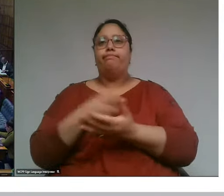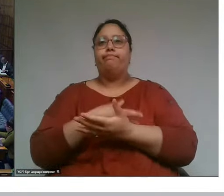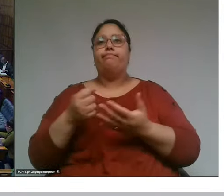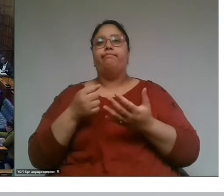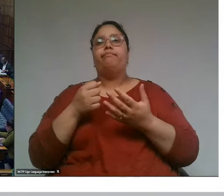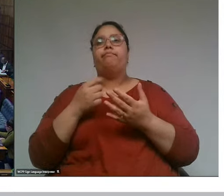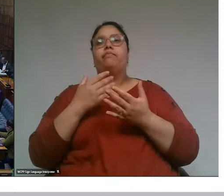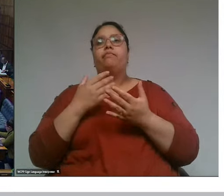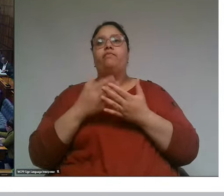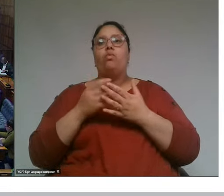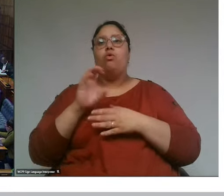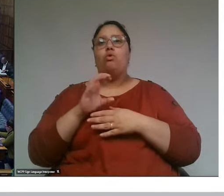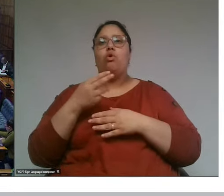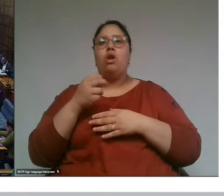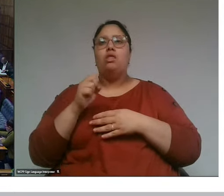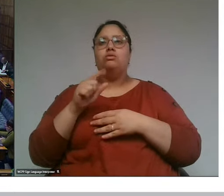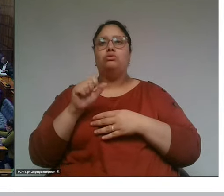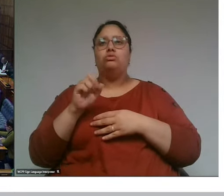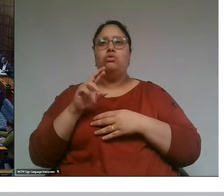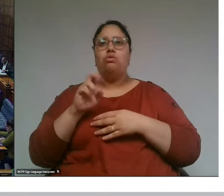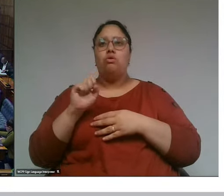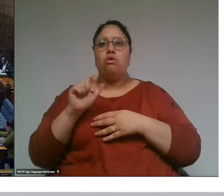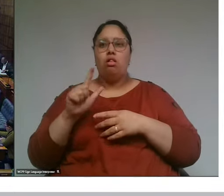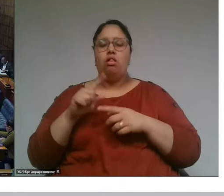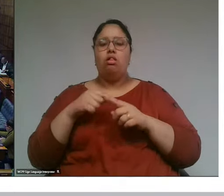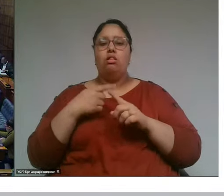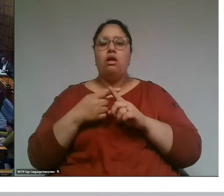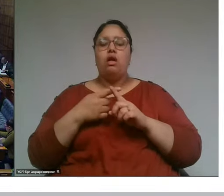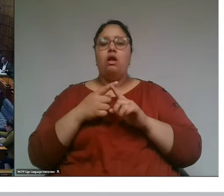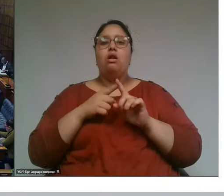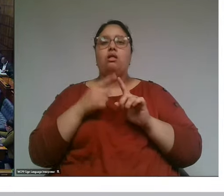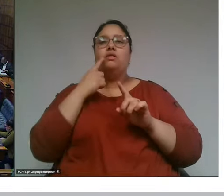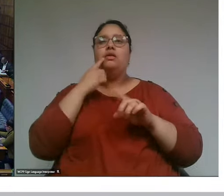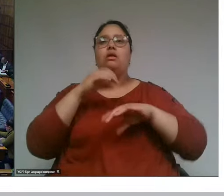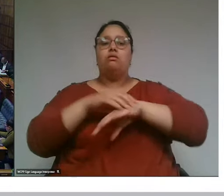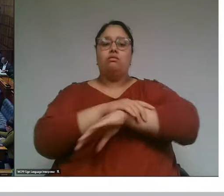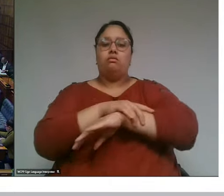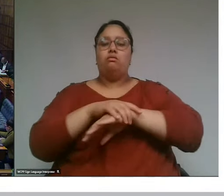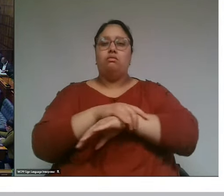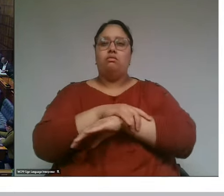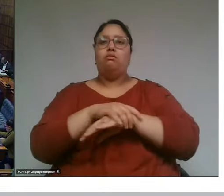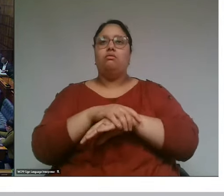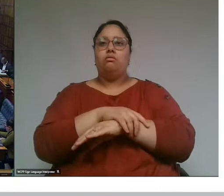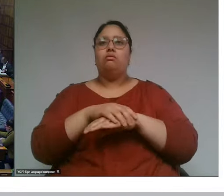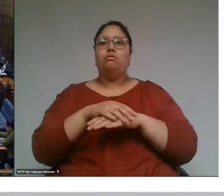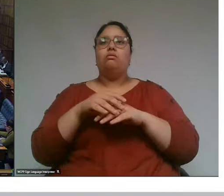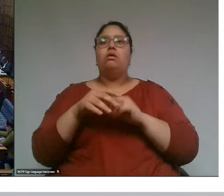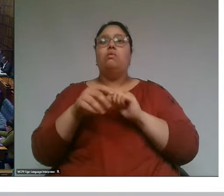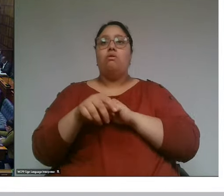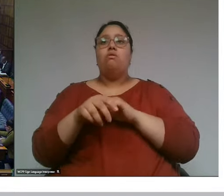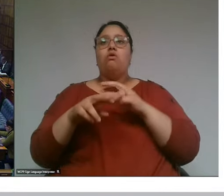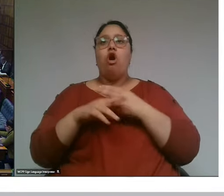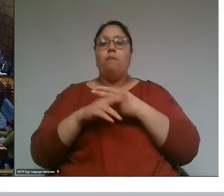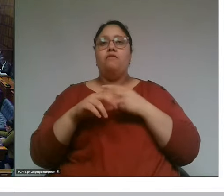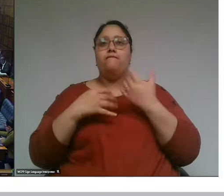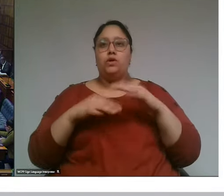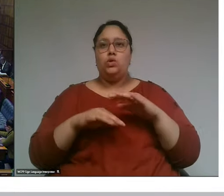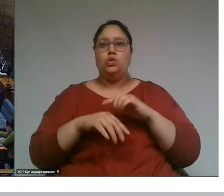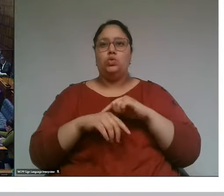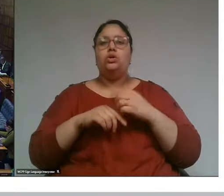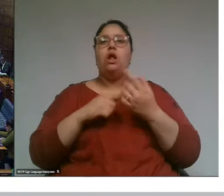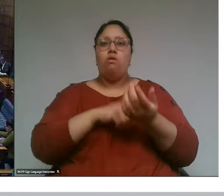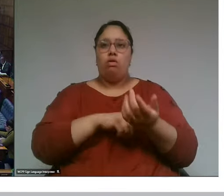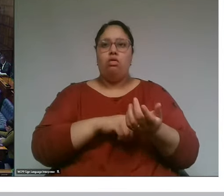see it coming into creation um looking at the annual reports I see there's approximately 3,000 jobs generated from d and from the